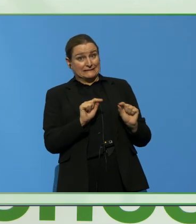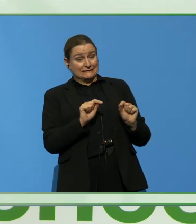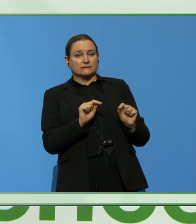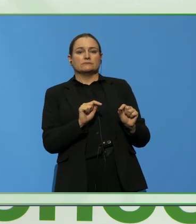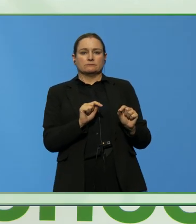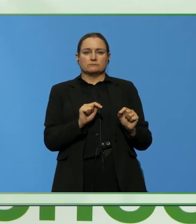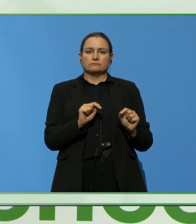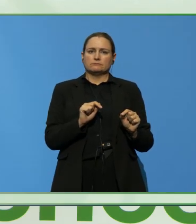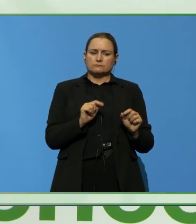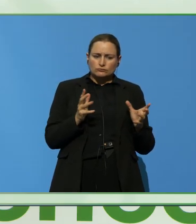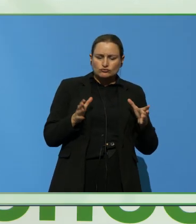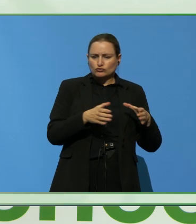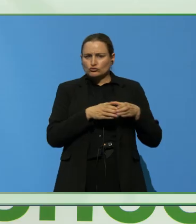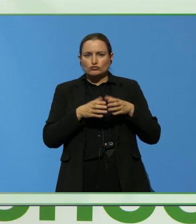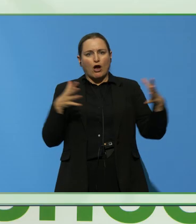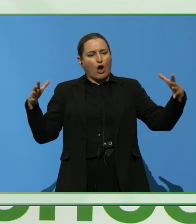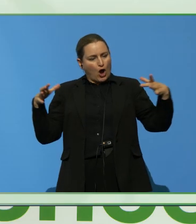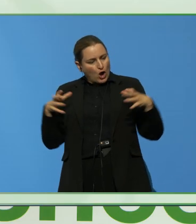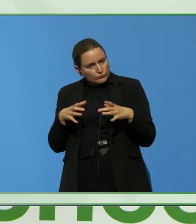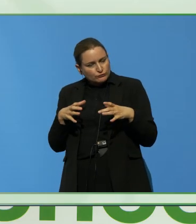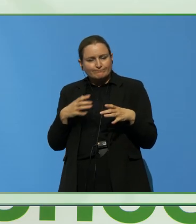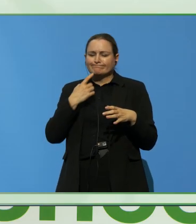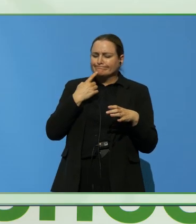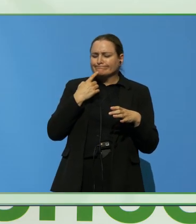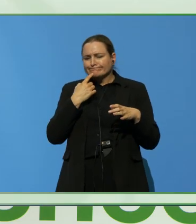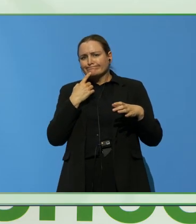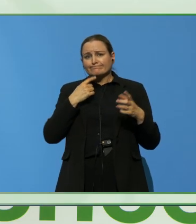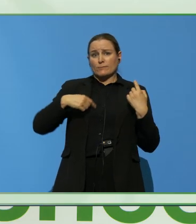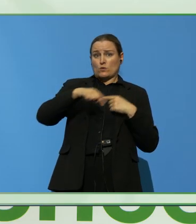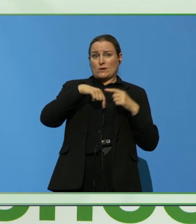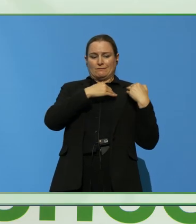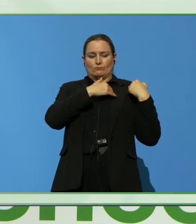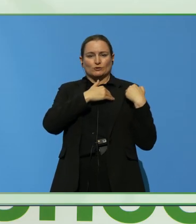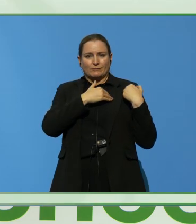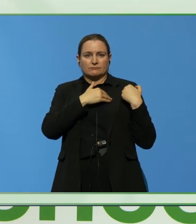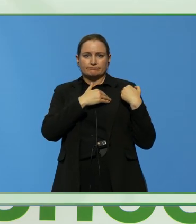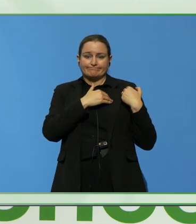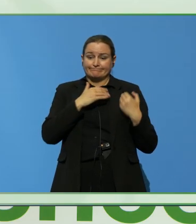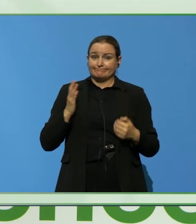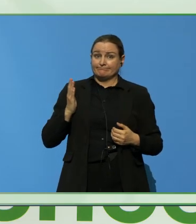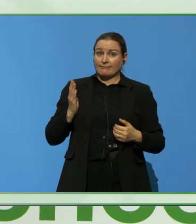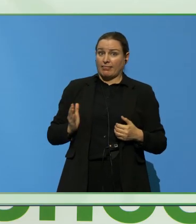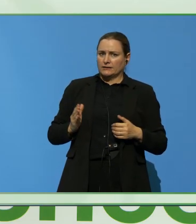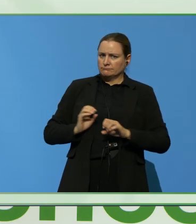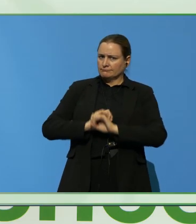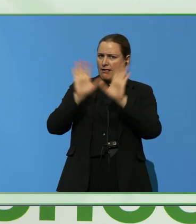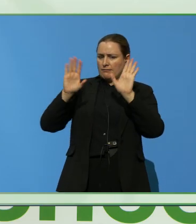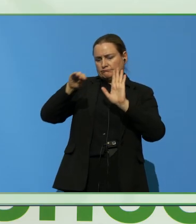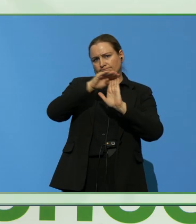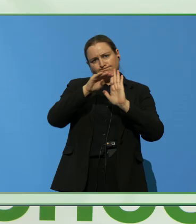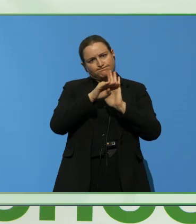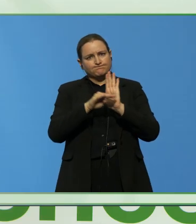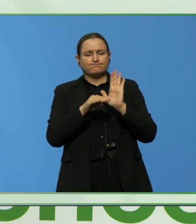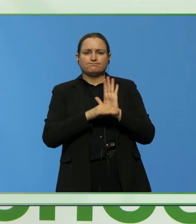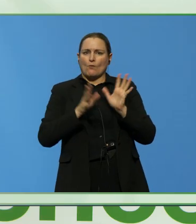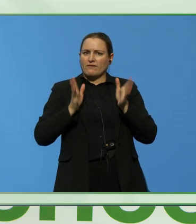setting standards through codes of ethics, editorial guidelines, where those which introduce professional standards and norms, and